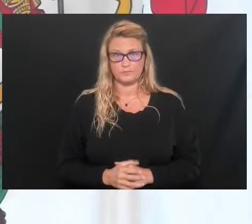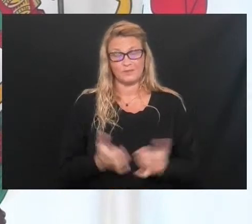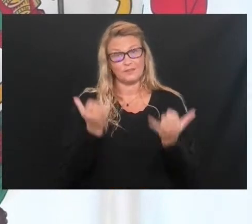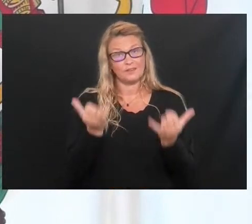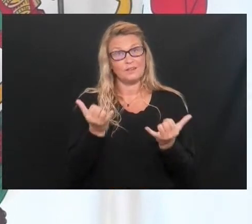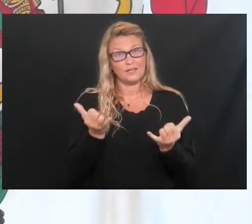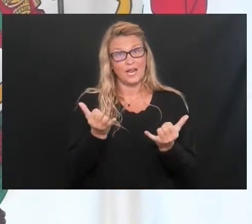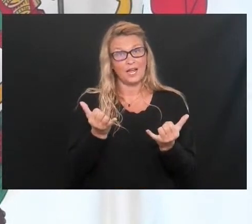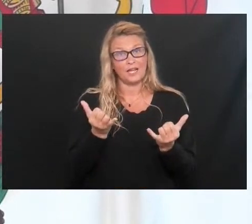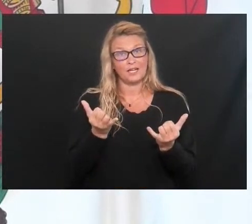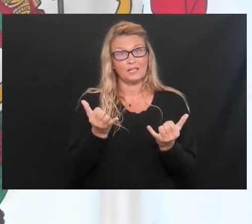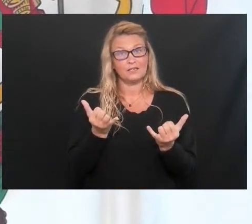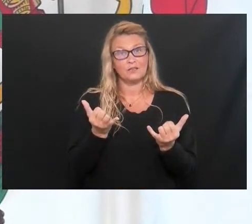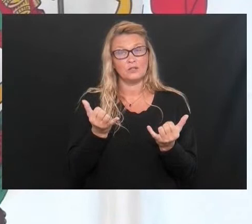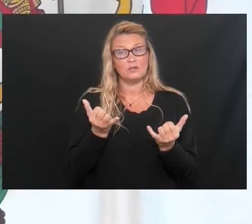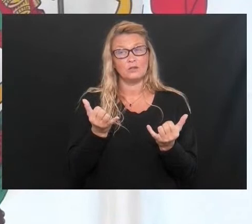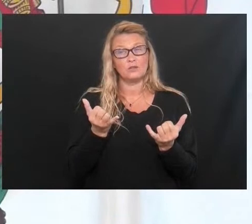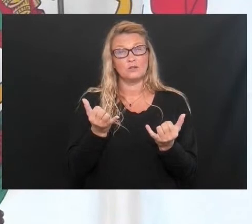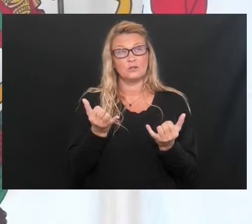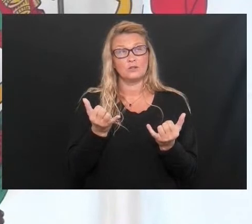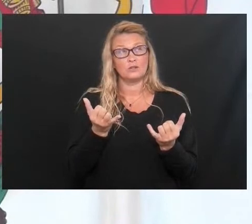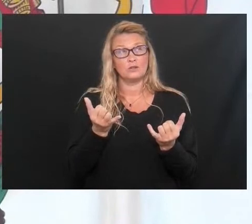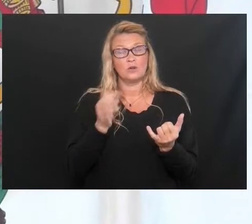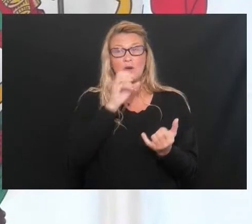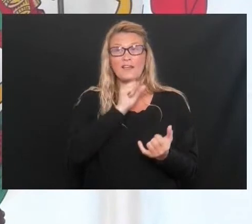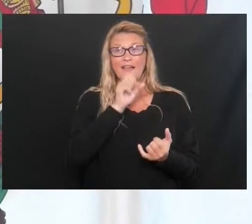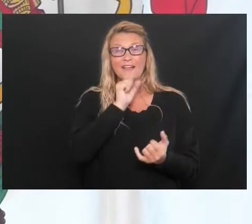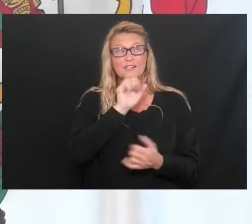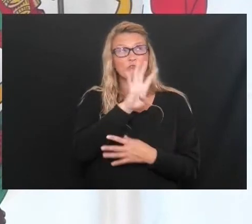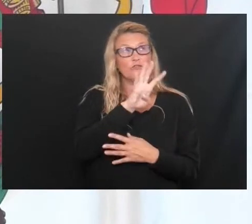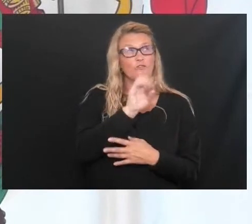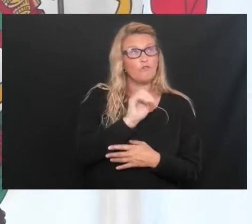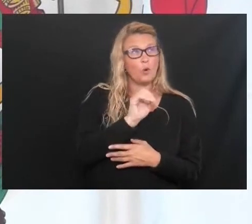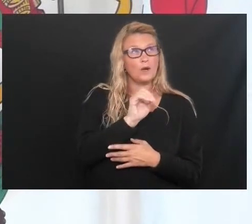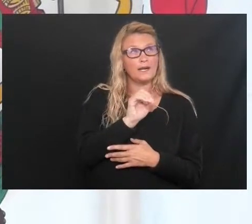today, in reading through this, we lost, I think, a 40-year-old and a